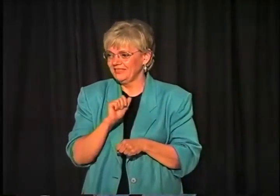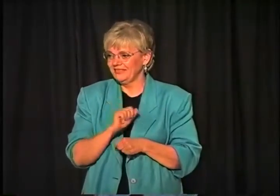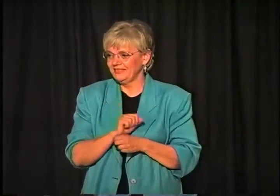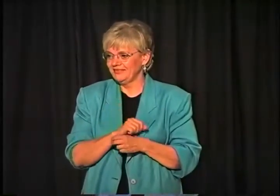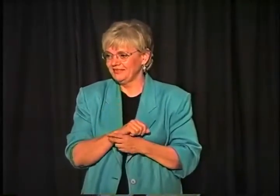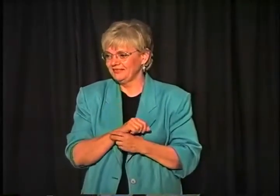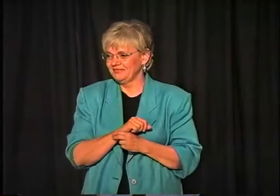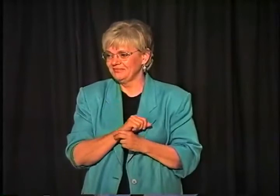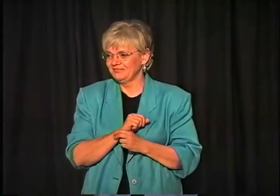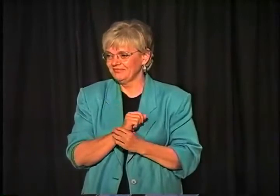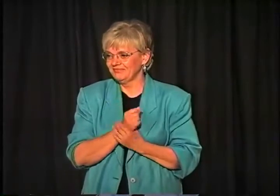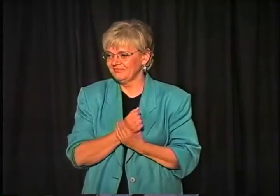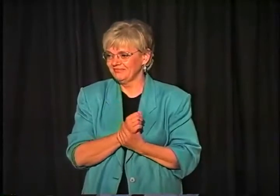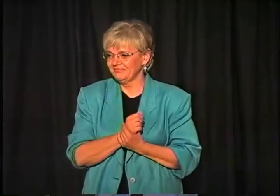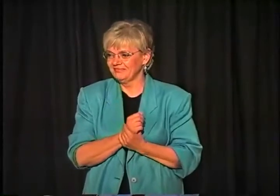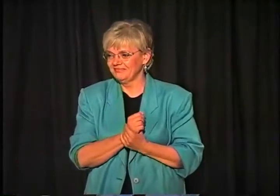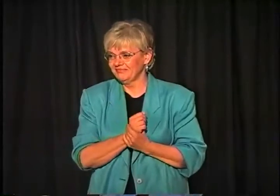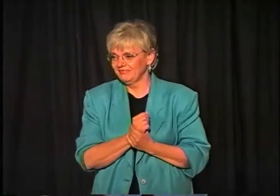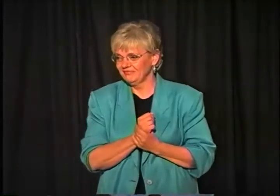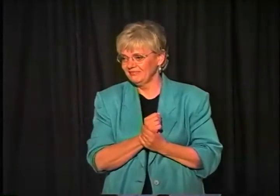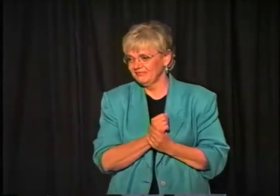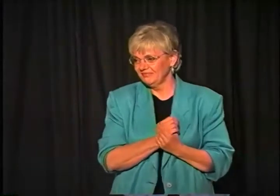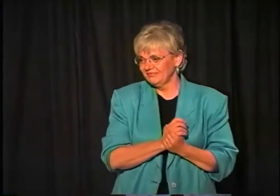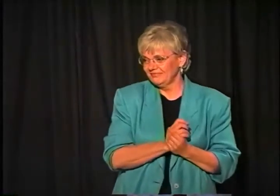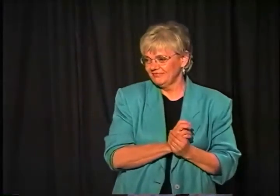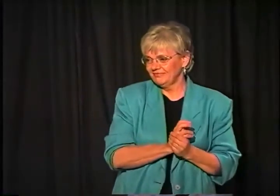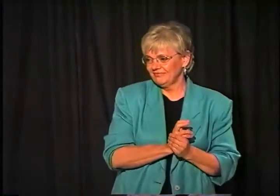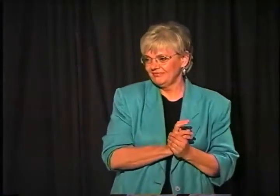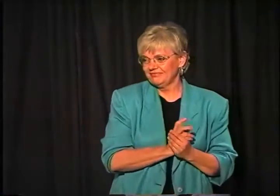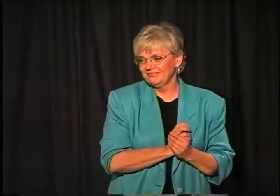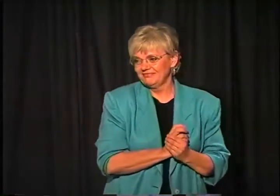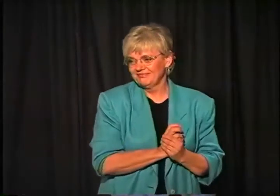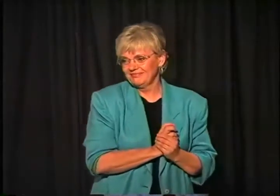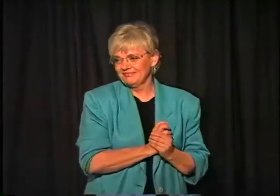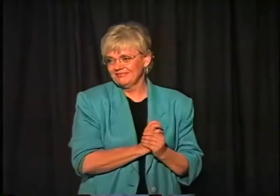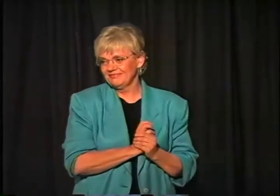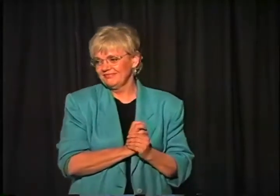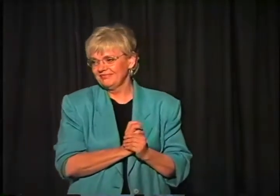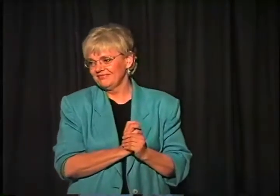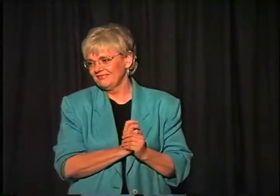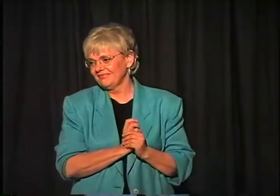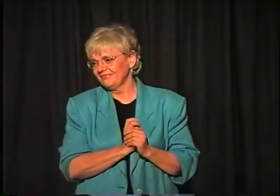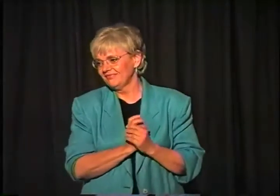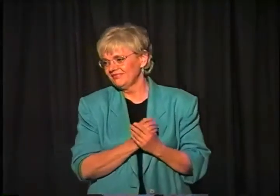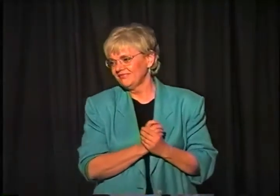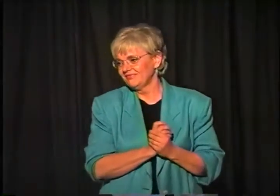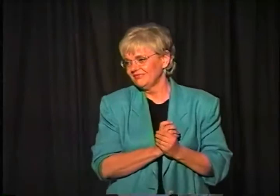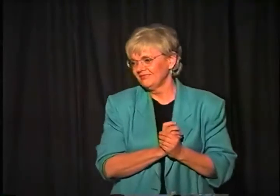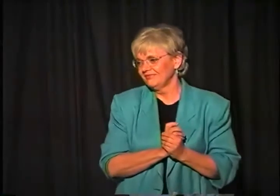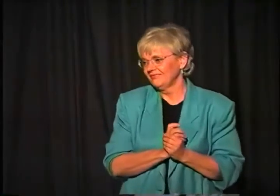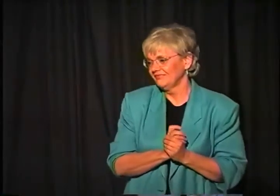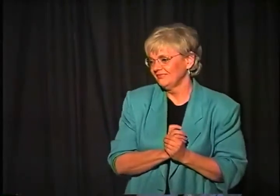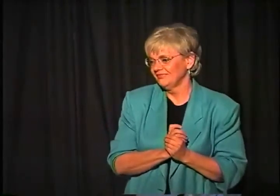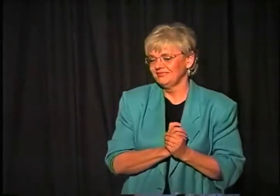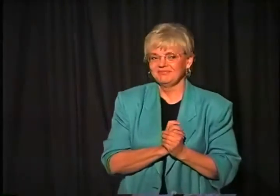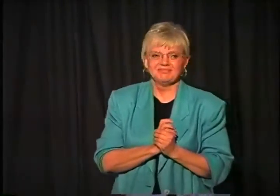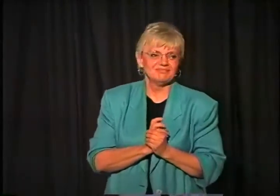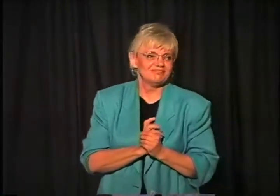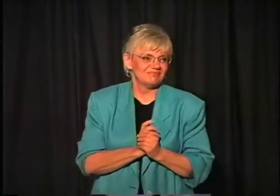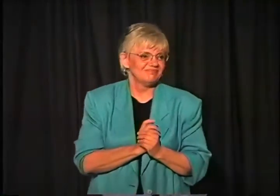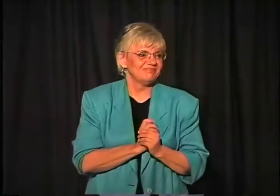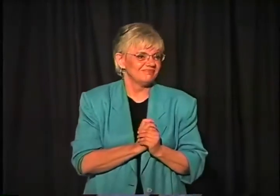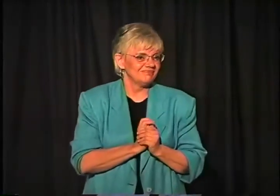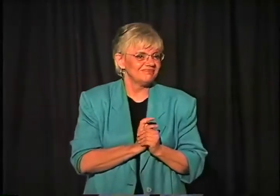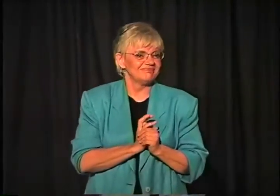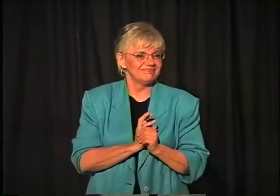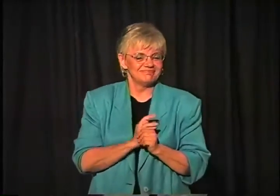Now, I realize then when I see somebody arrive at work late, that means obviously that the radio's not working